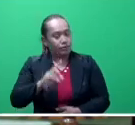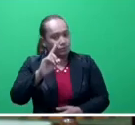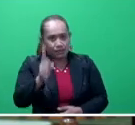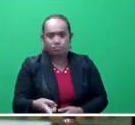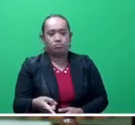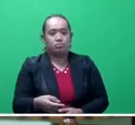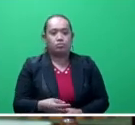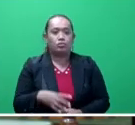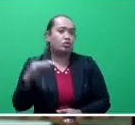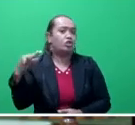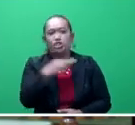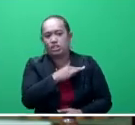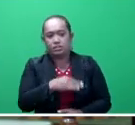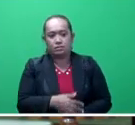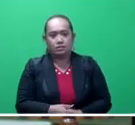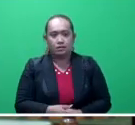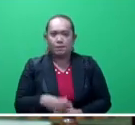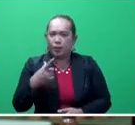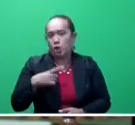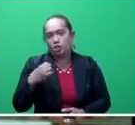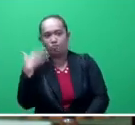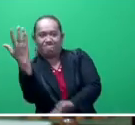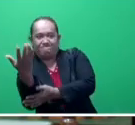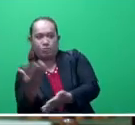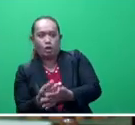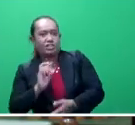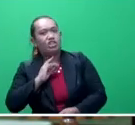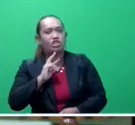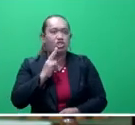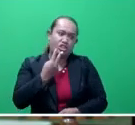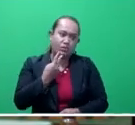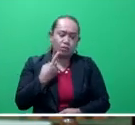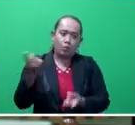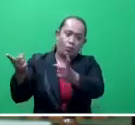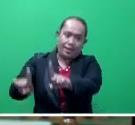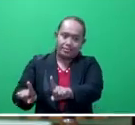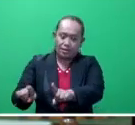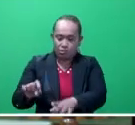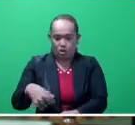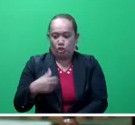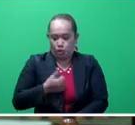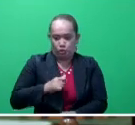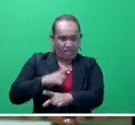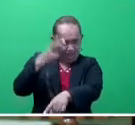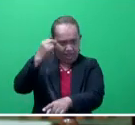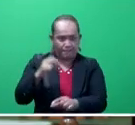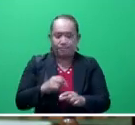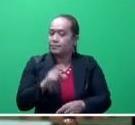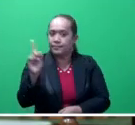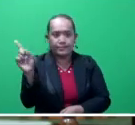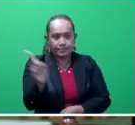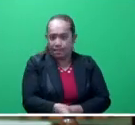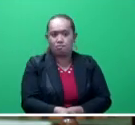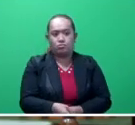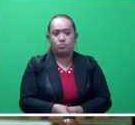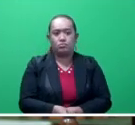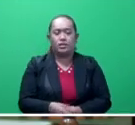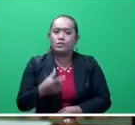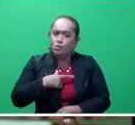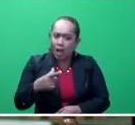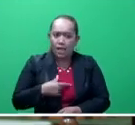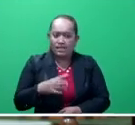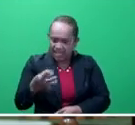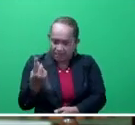people who claim benefits in the name of someone who has in fact passed away, or those who simply are receiving payments from more than